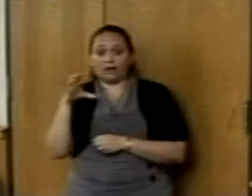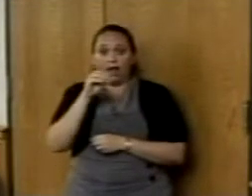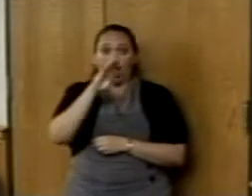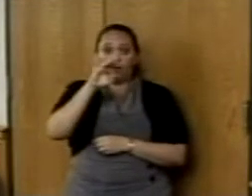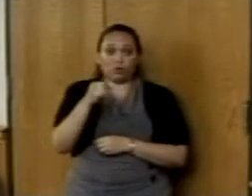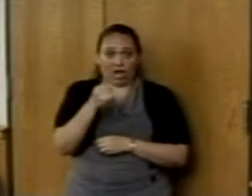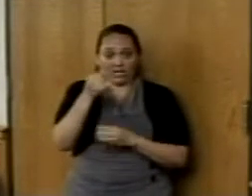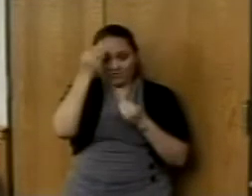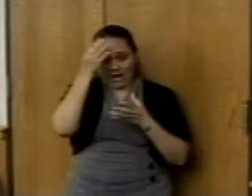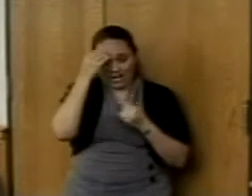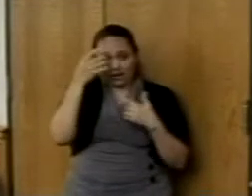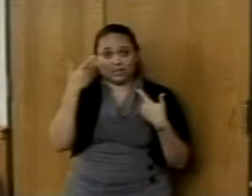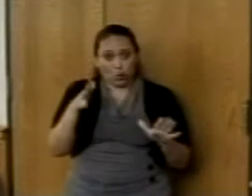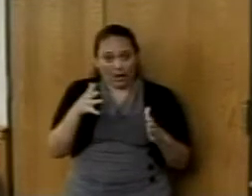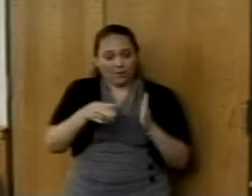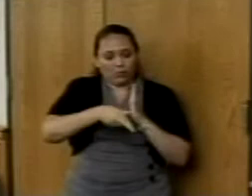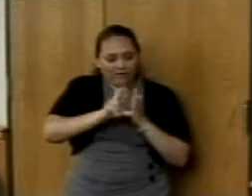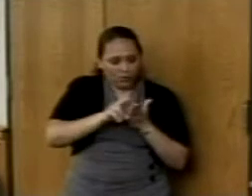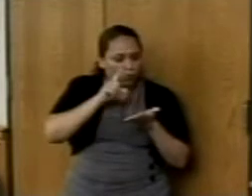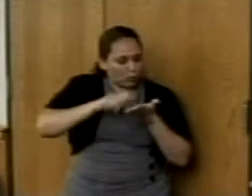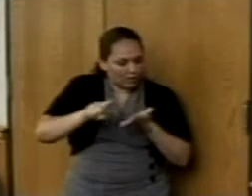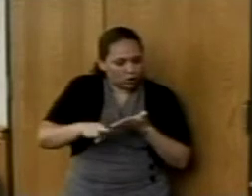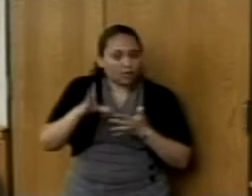been reviewed, researched, and compiled.